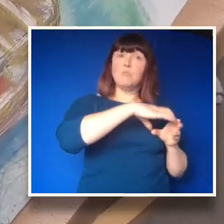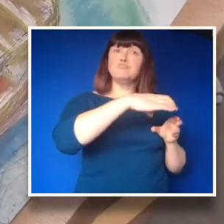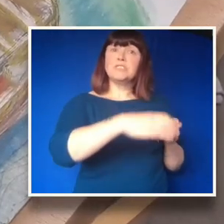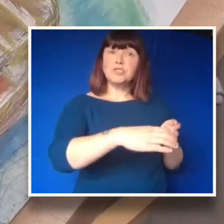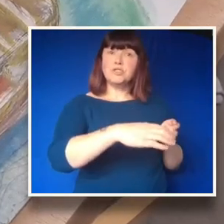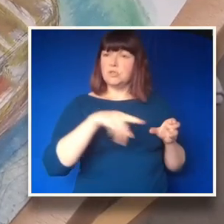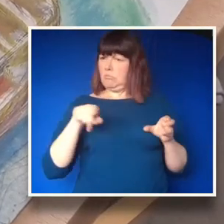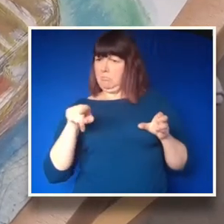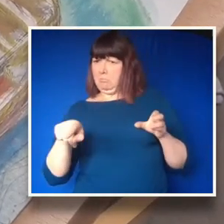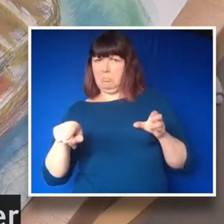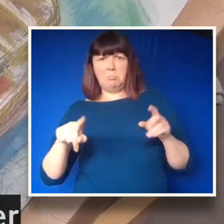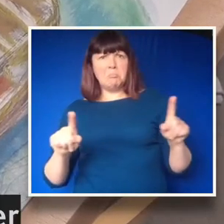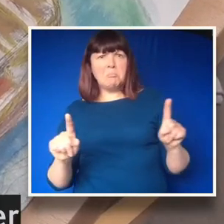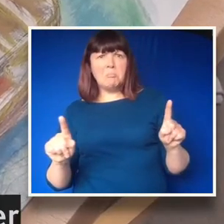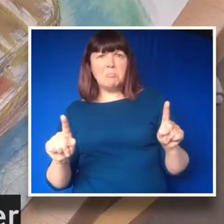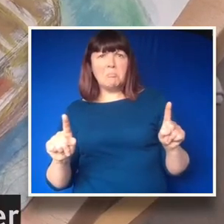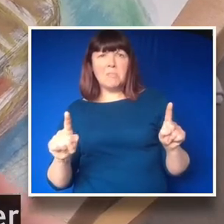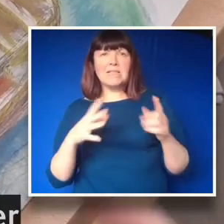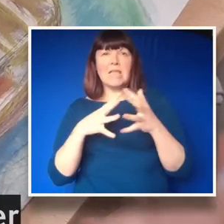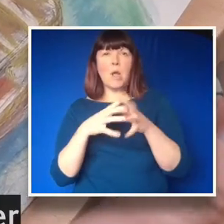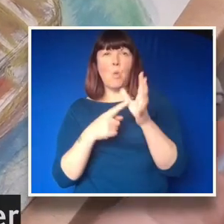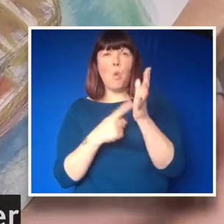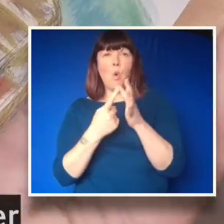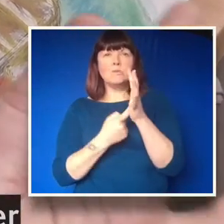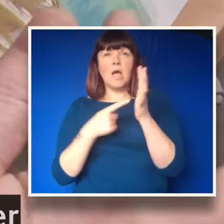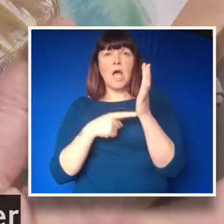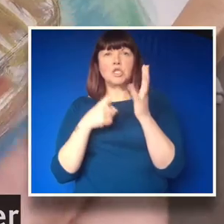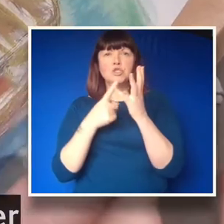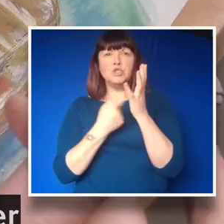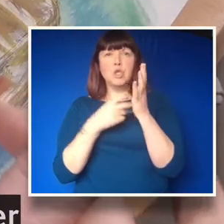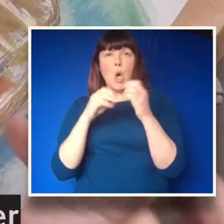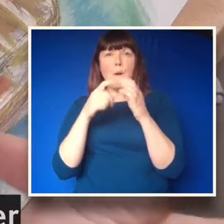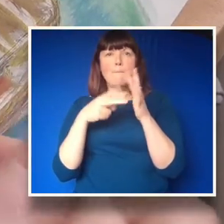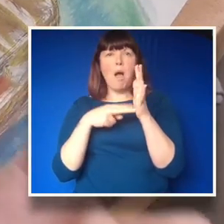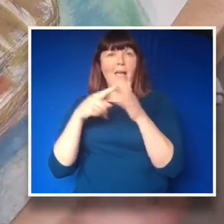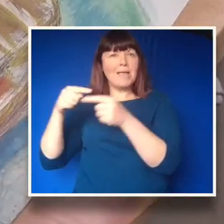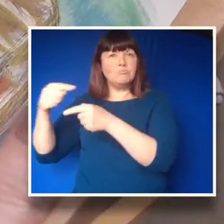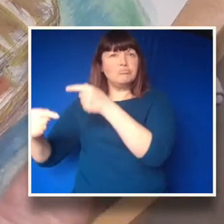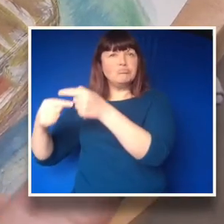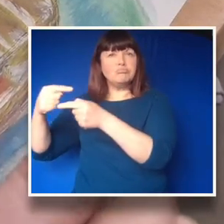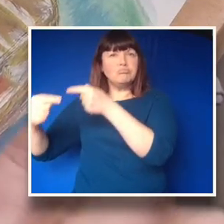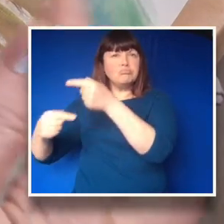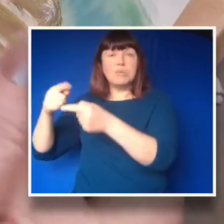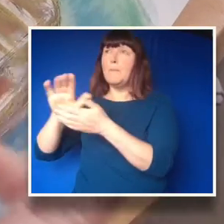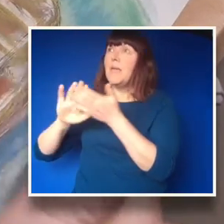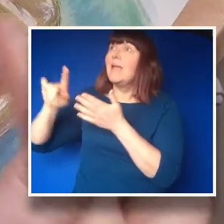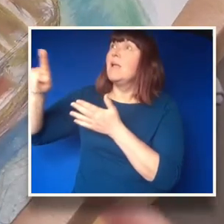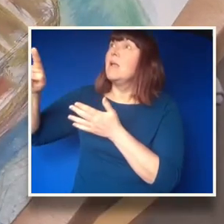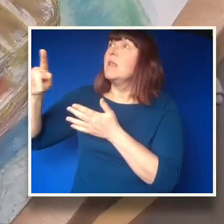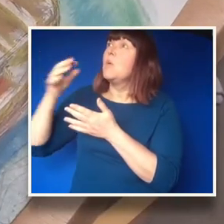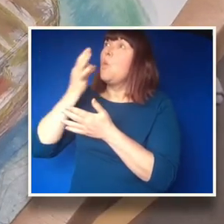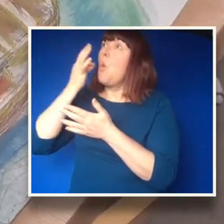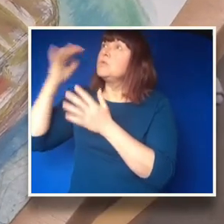water turbine. And the idea being that the water flowing down from the mountains and into the river via